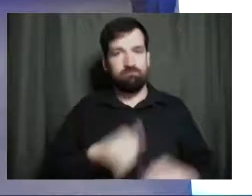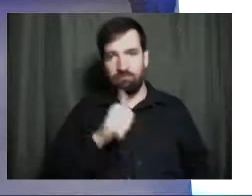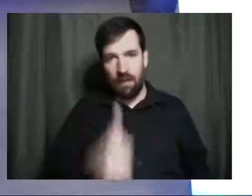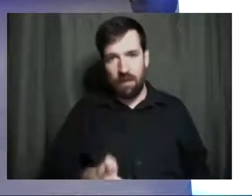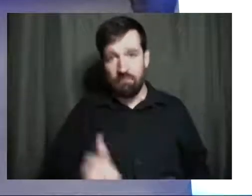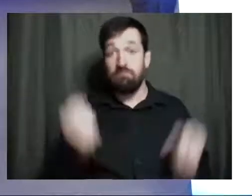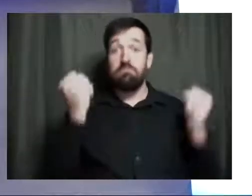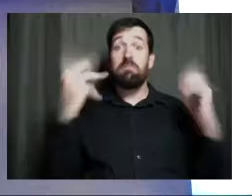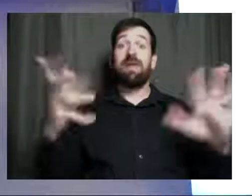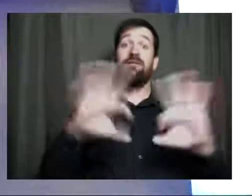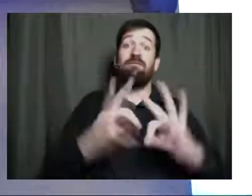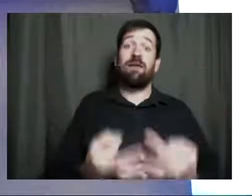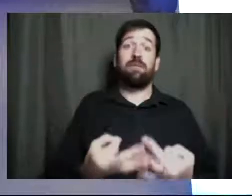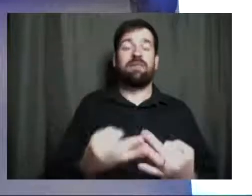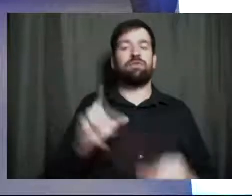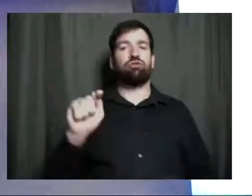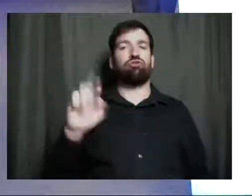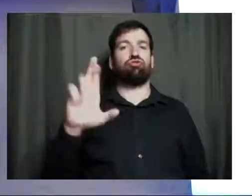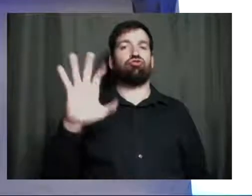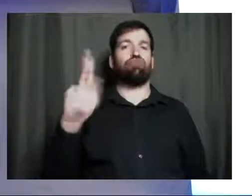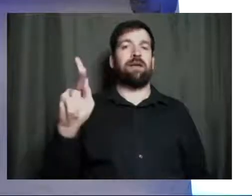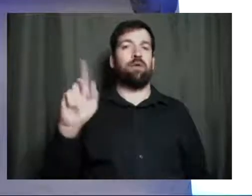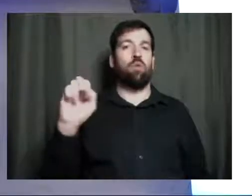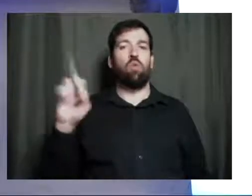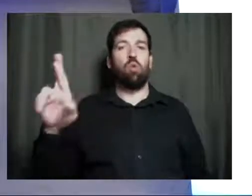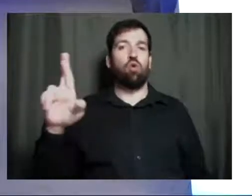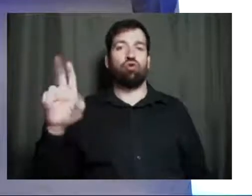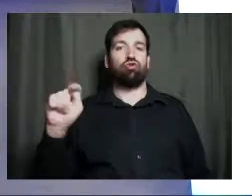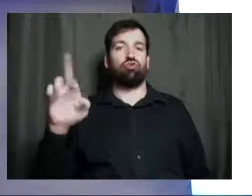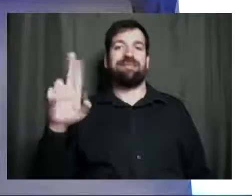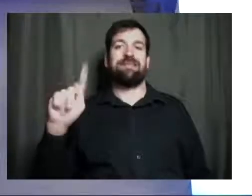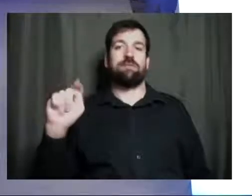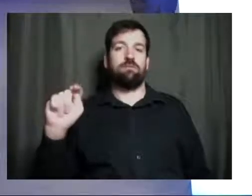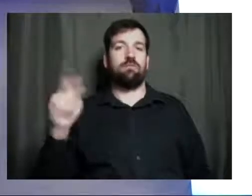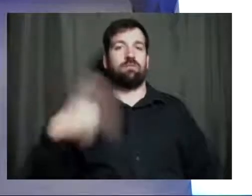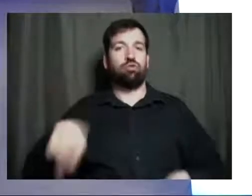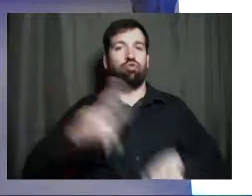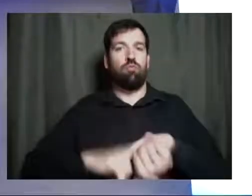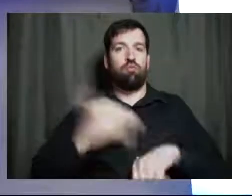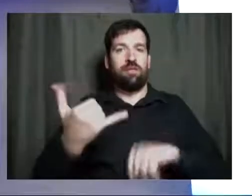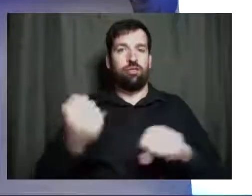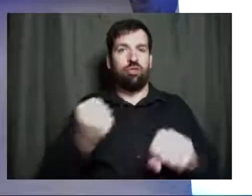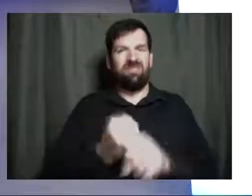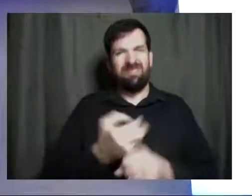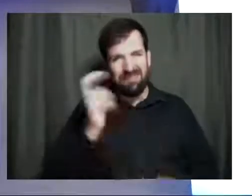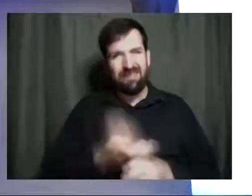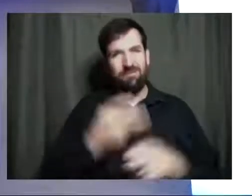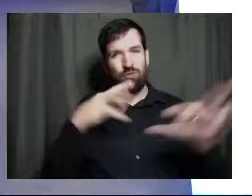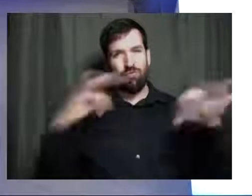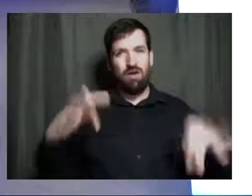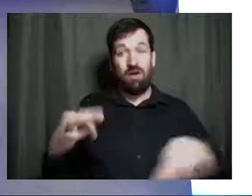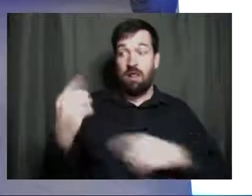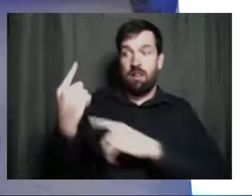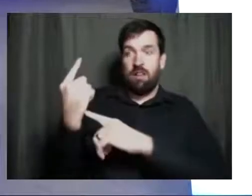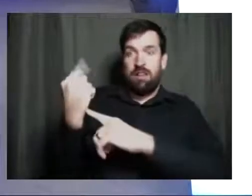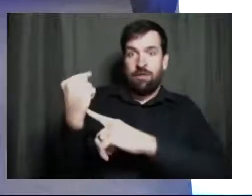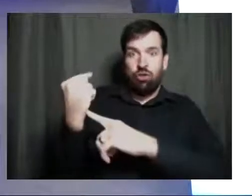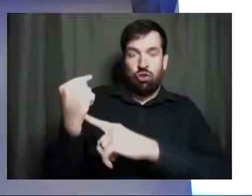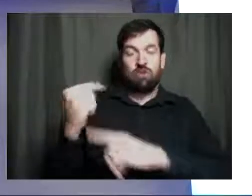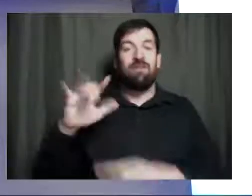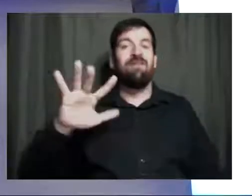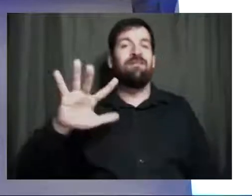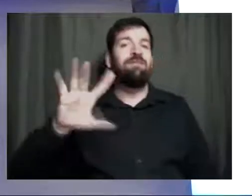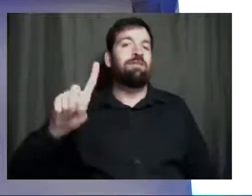it's trick-or-treating as normal this year. It's hard to explain why we can't send our kids out. But last year, the hotline got 51 calls